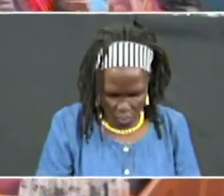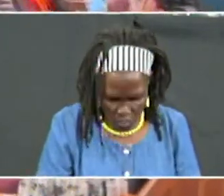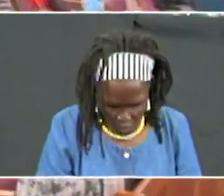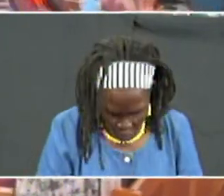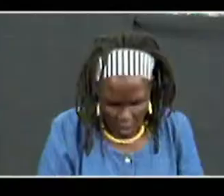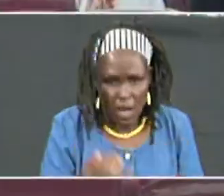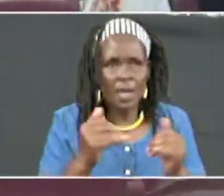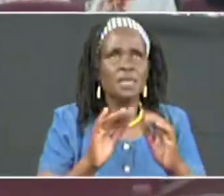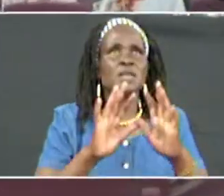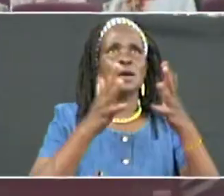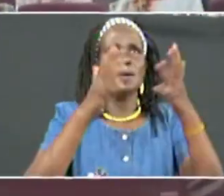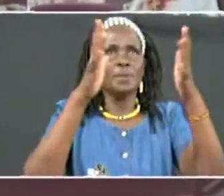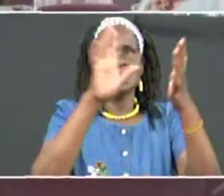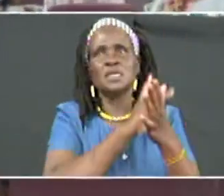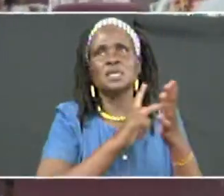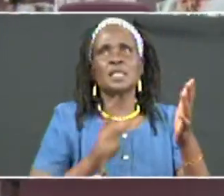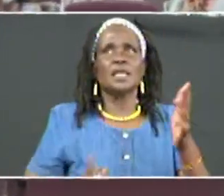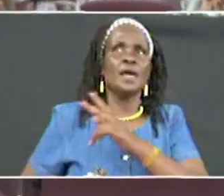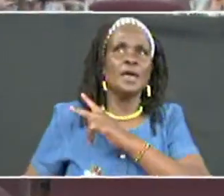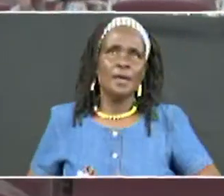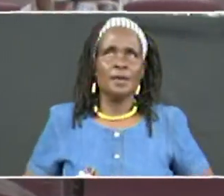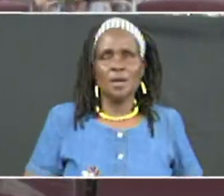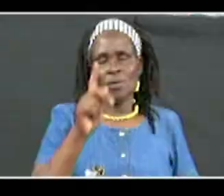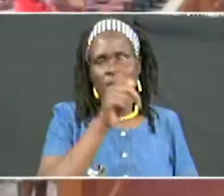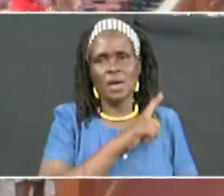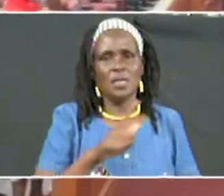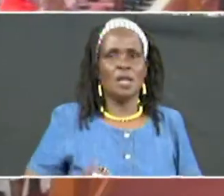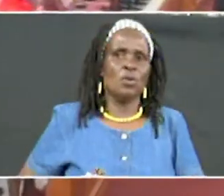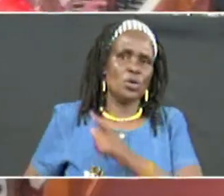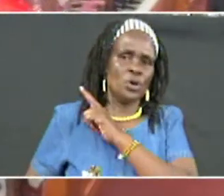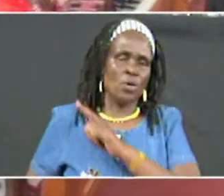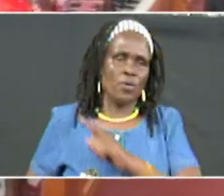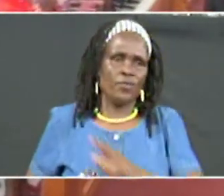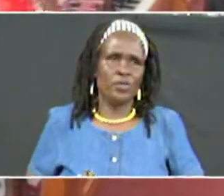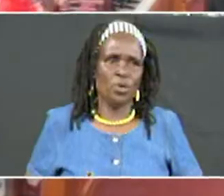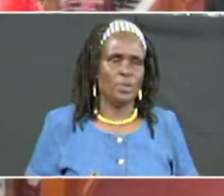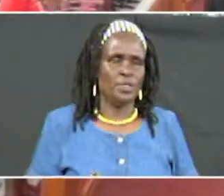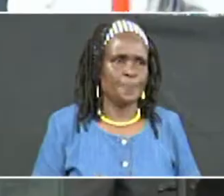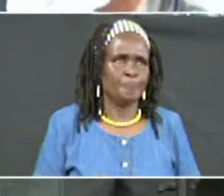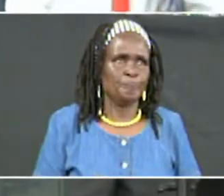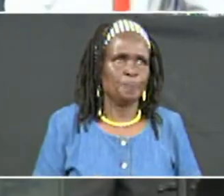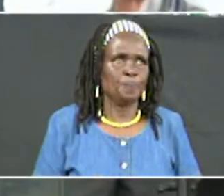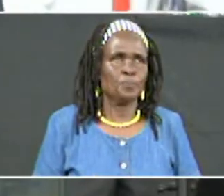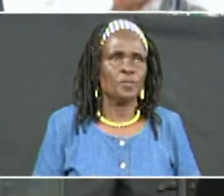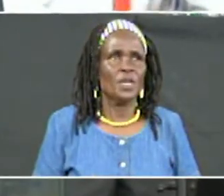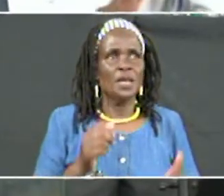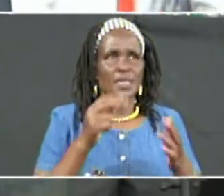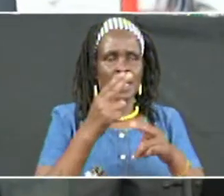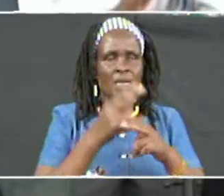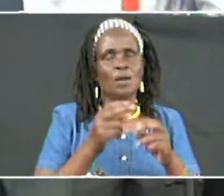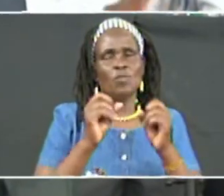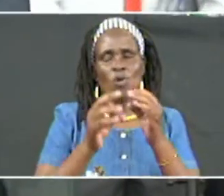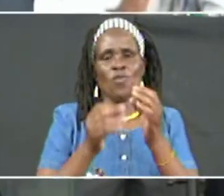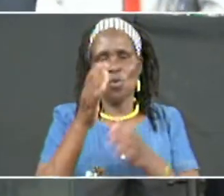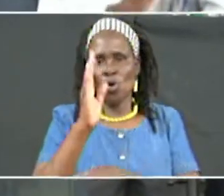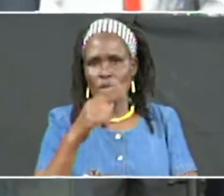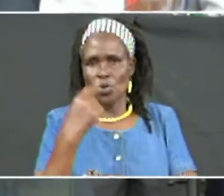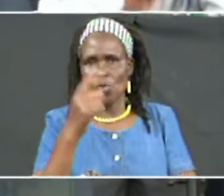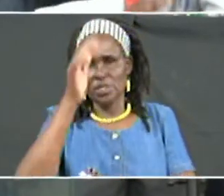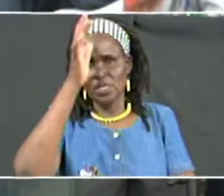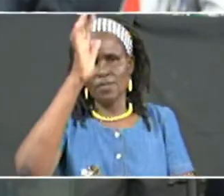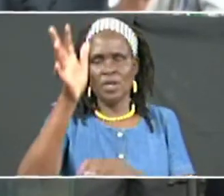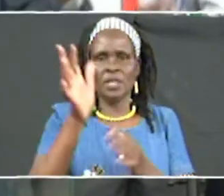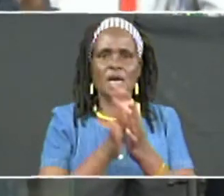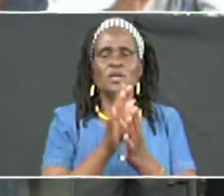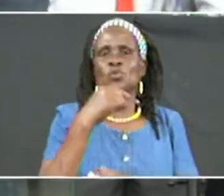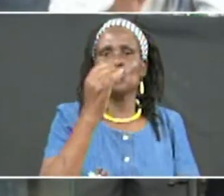The King of Kings and the Lord of Lords. In the name of God, who is the Father and who is the